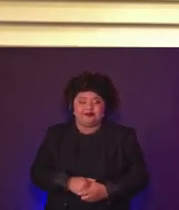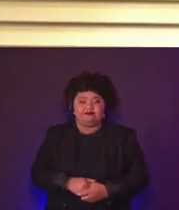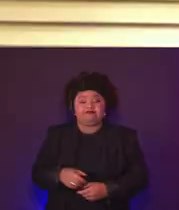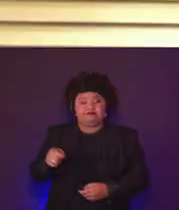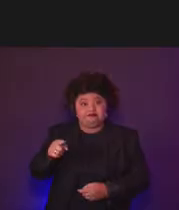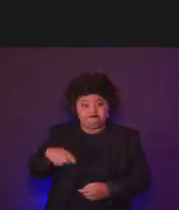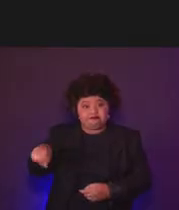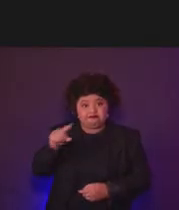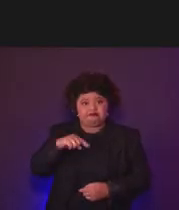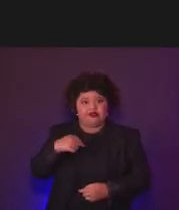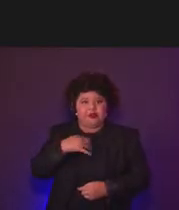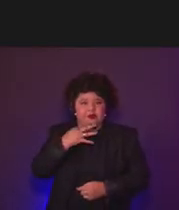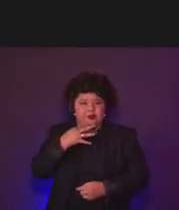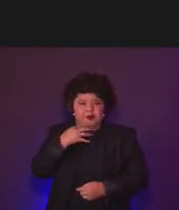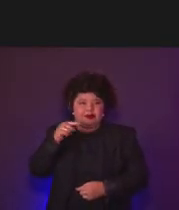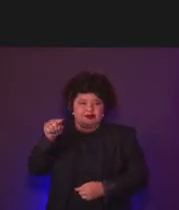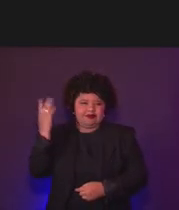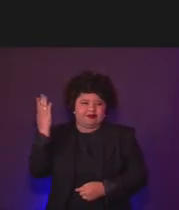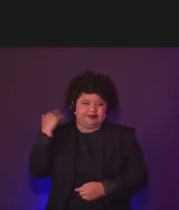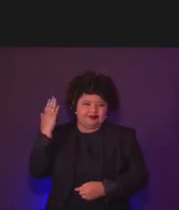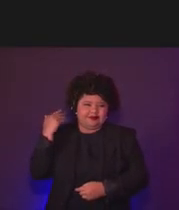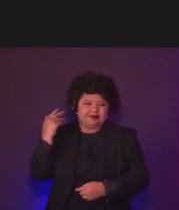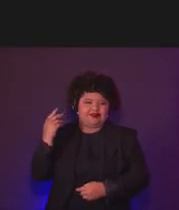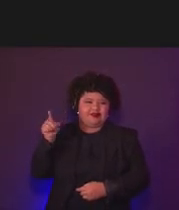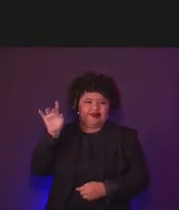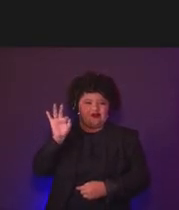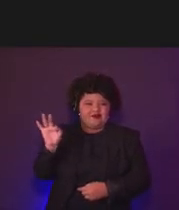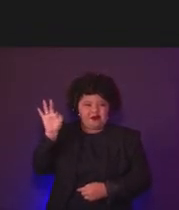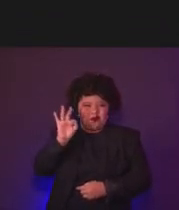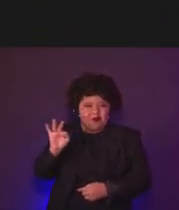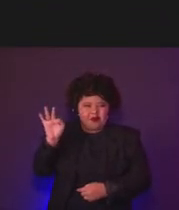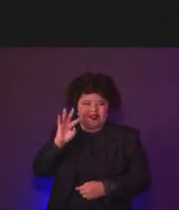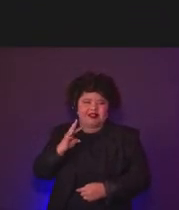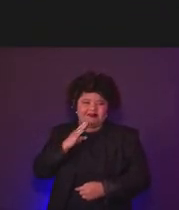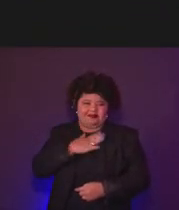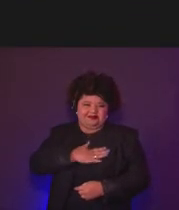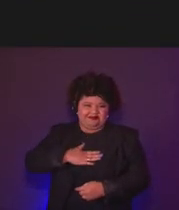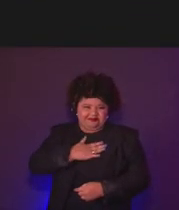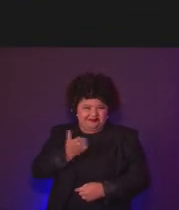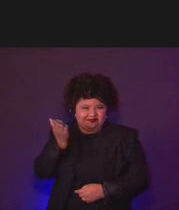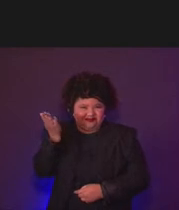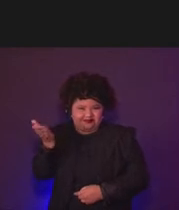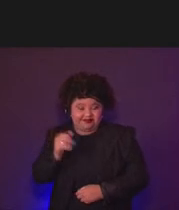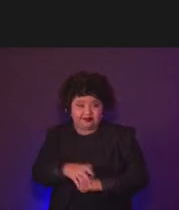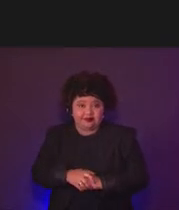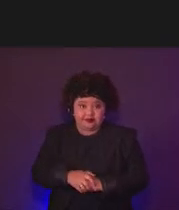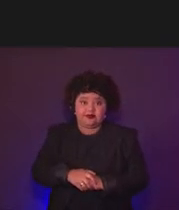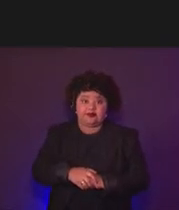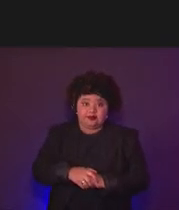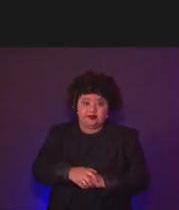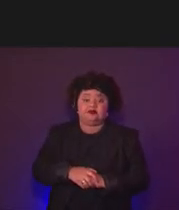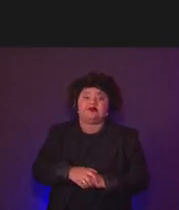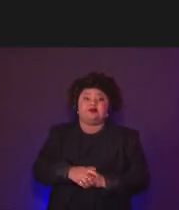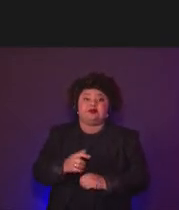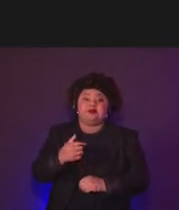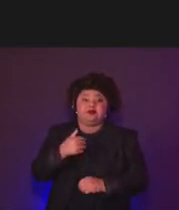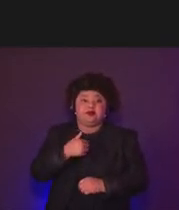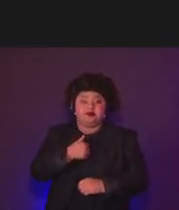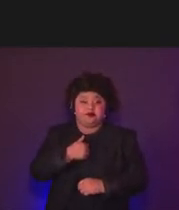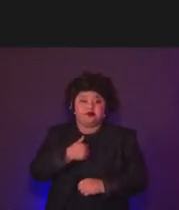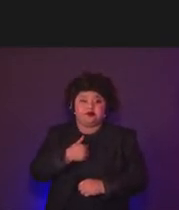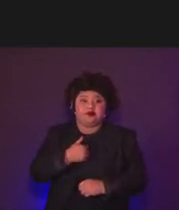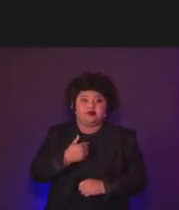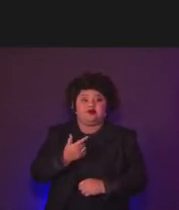University. Thank you very much, Kathy. My name is Alvin Shuster, and I was a Nieman Fellow at